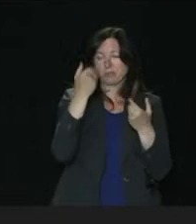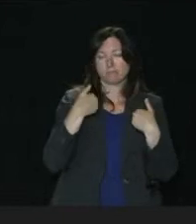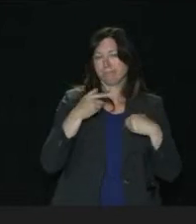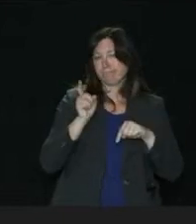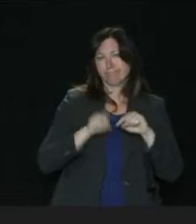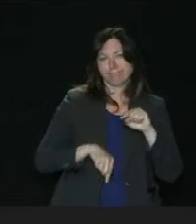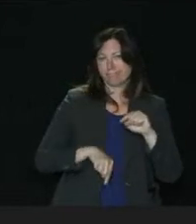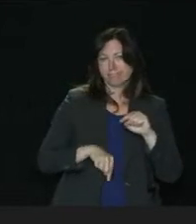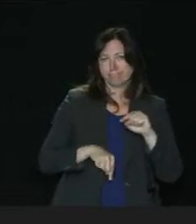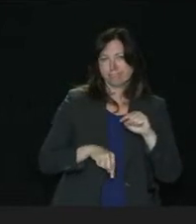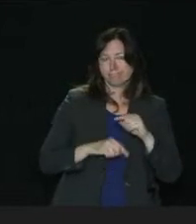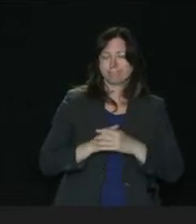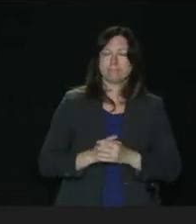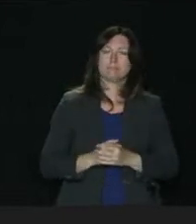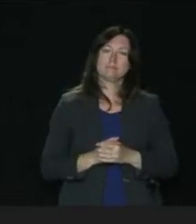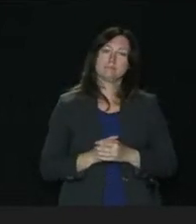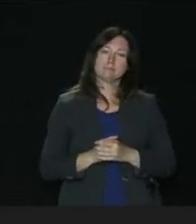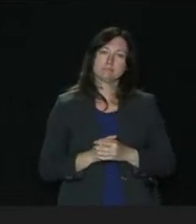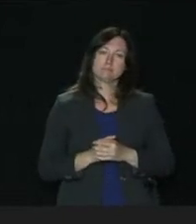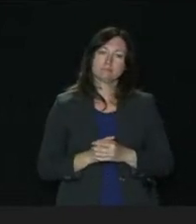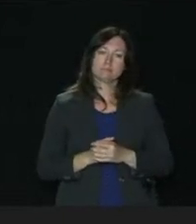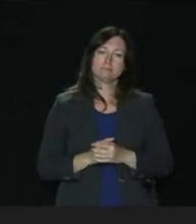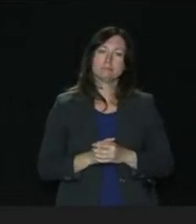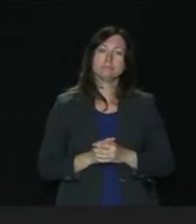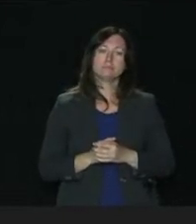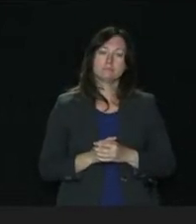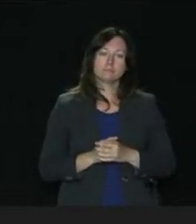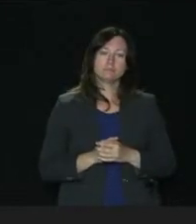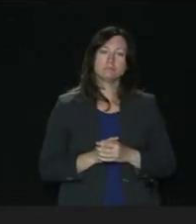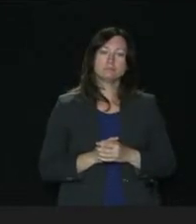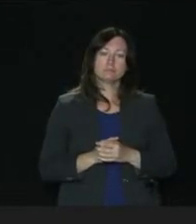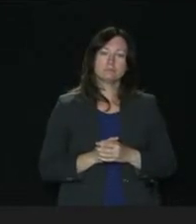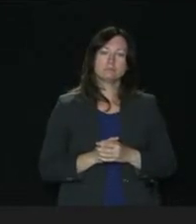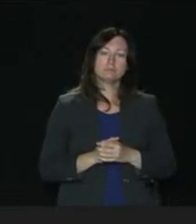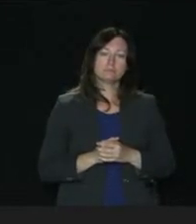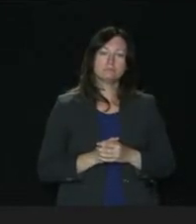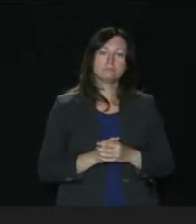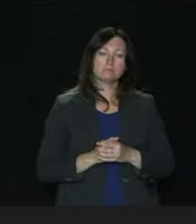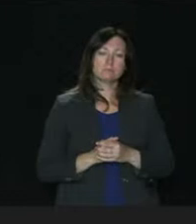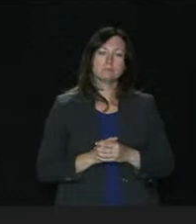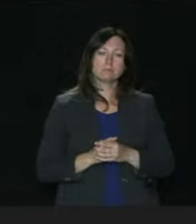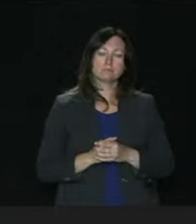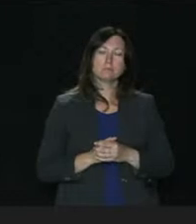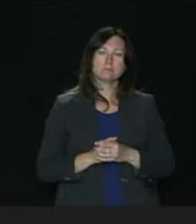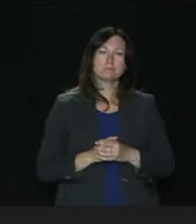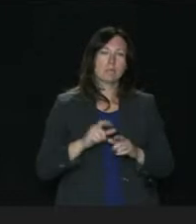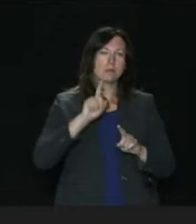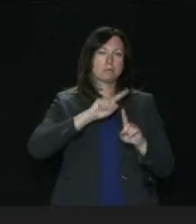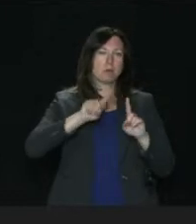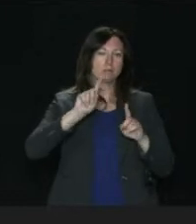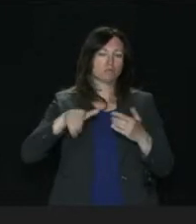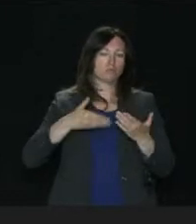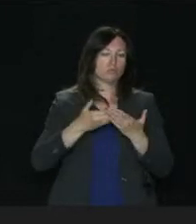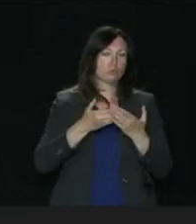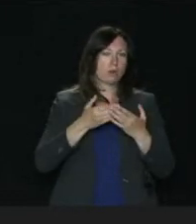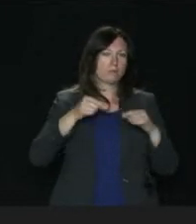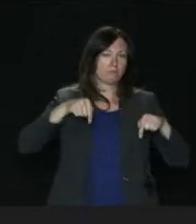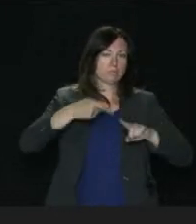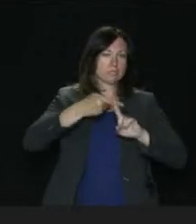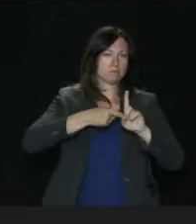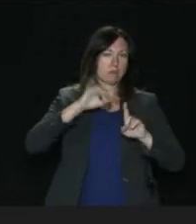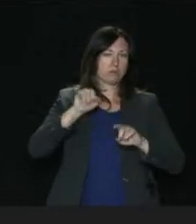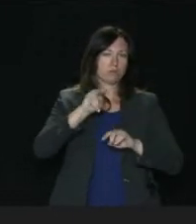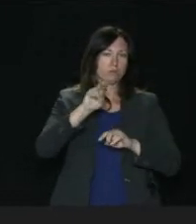on that particular COVAX shipment that is expected in the month of June. On